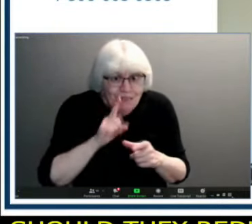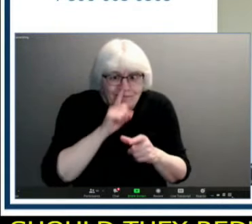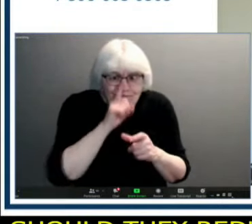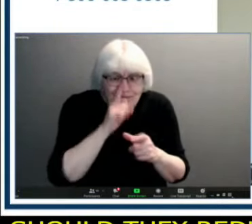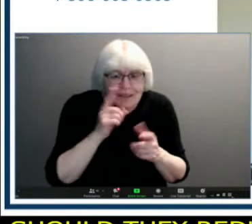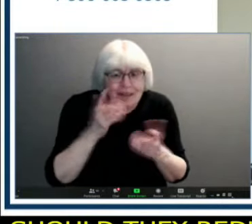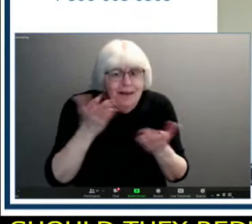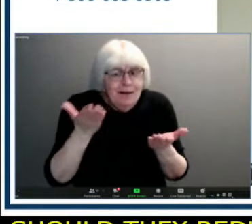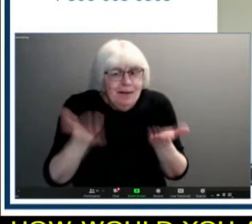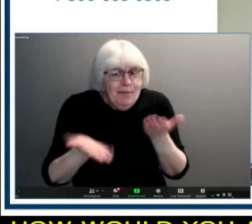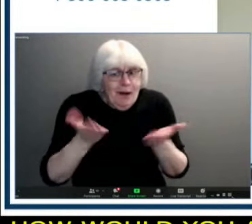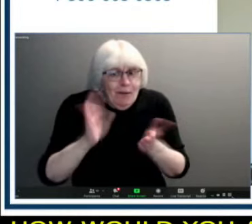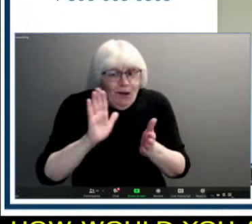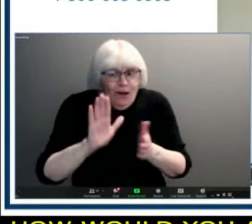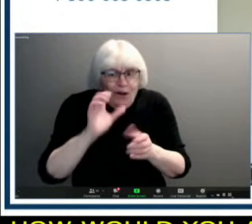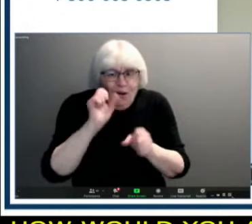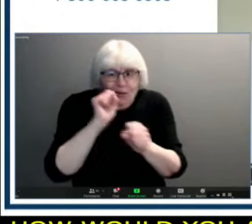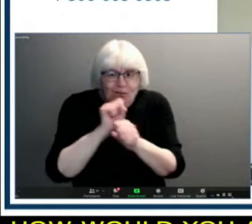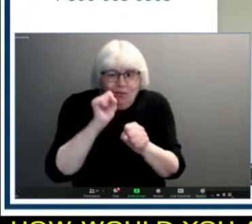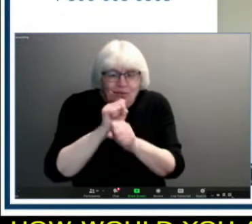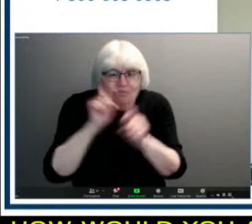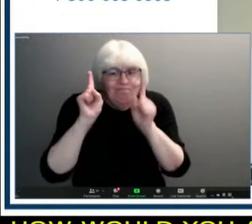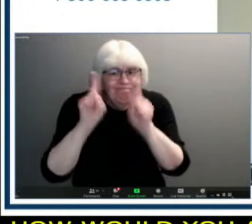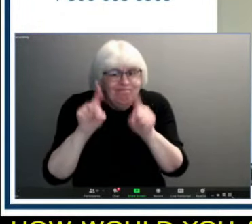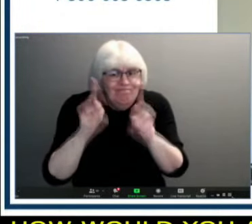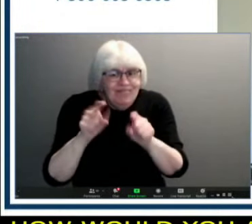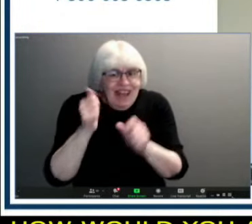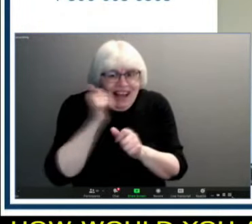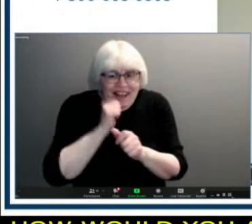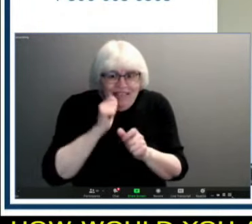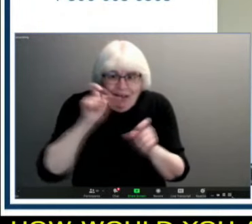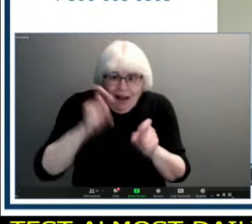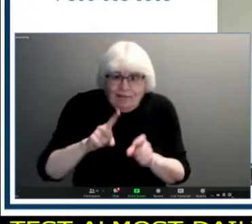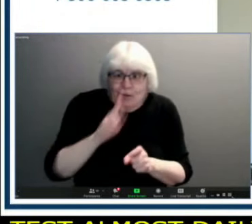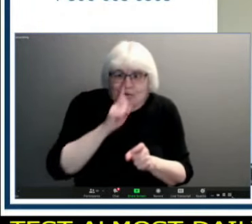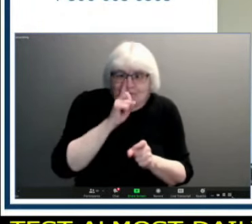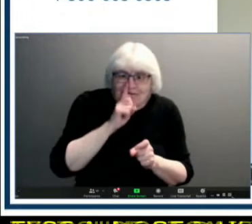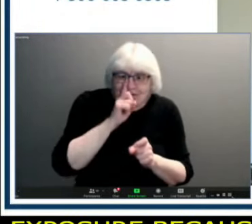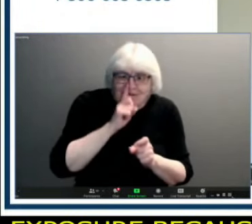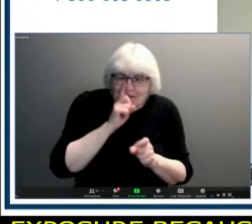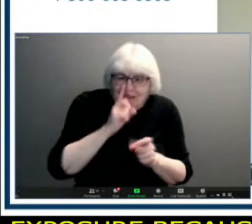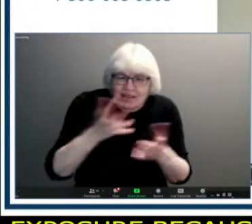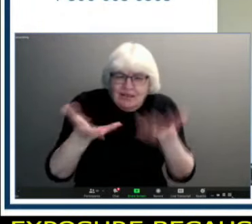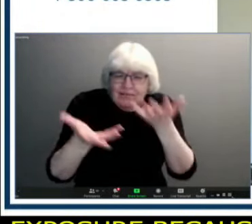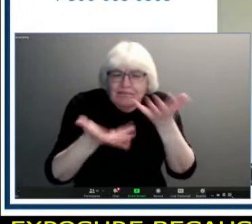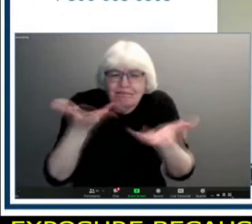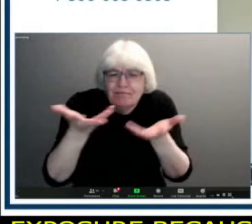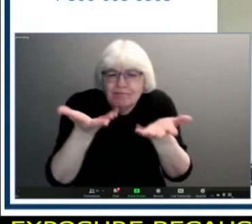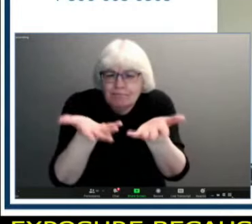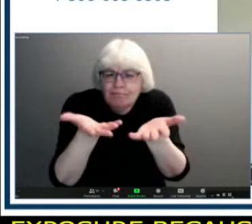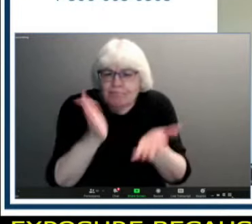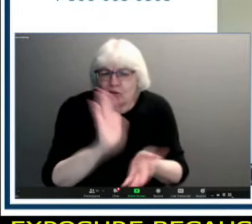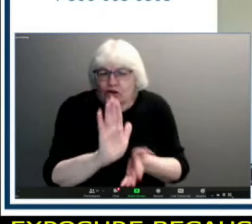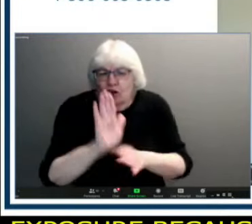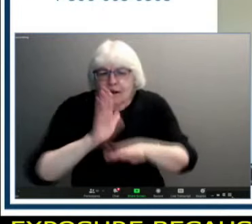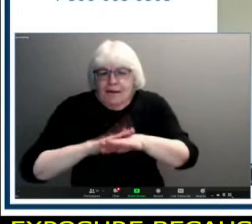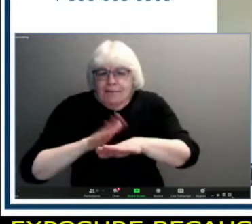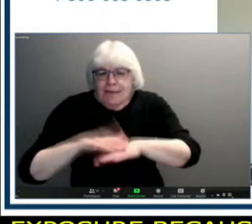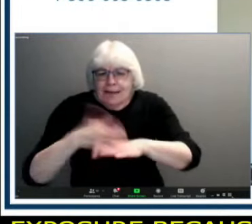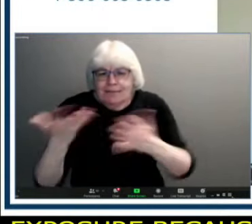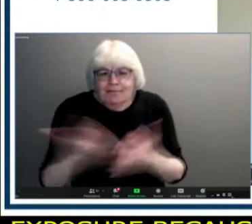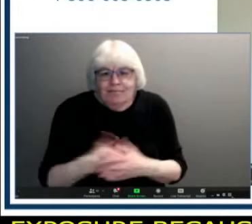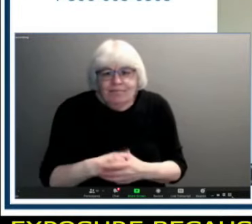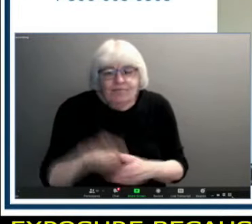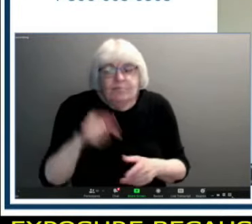whatever? What would you recommend? Well, we're focusing people, to really not